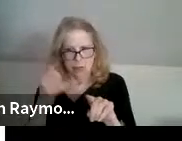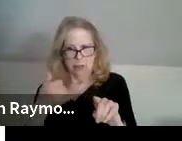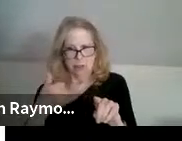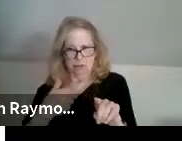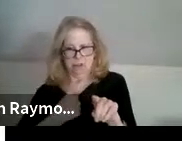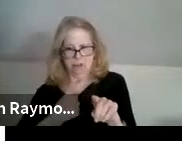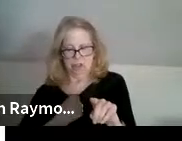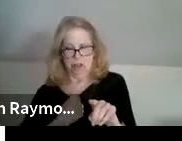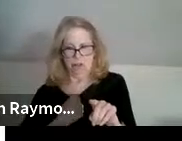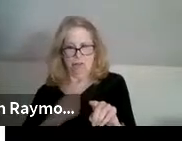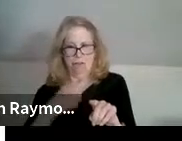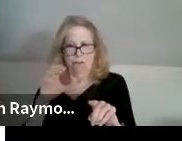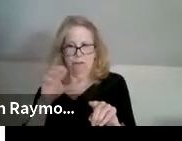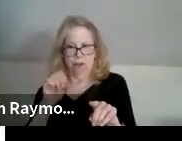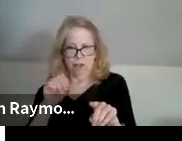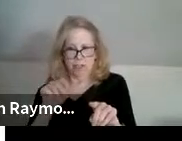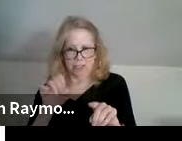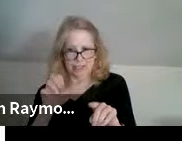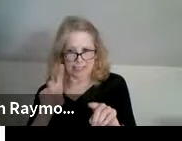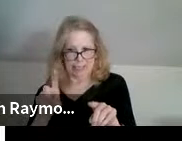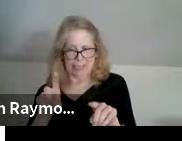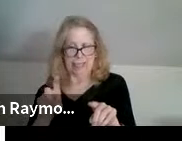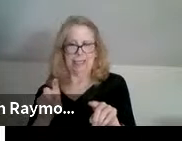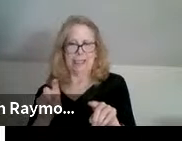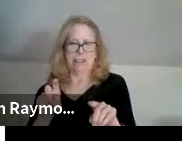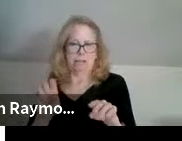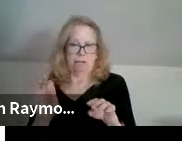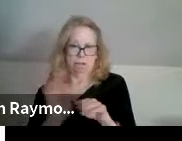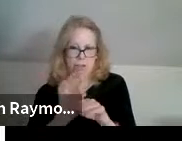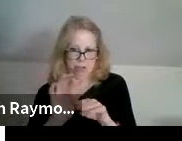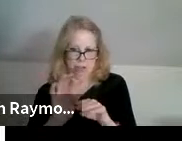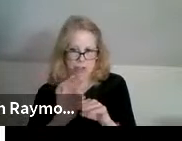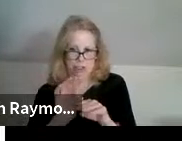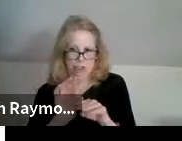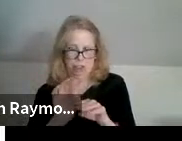self-contained closed functionality. We're addressing a broad range